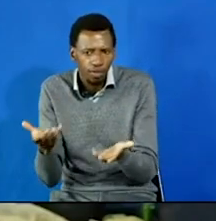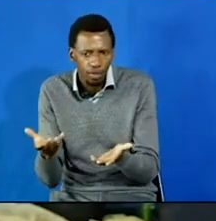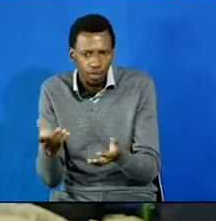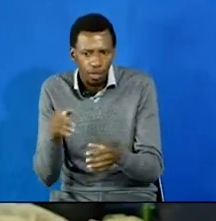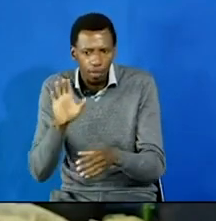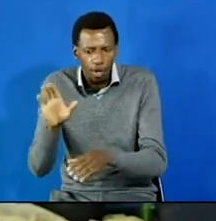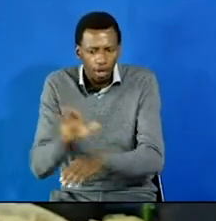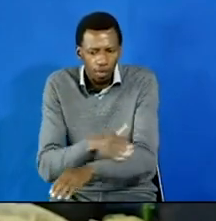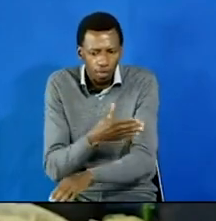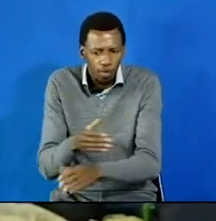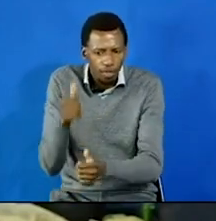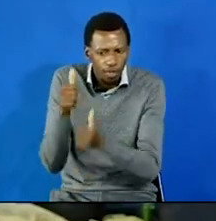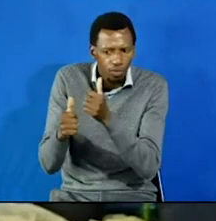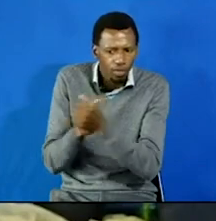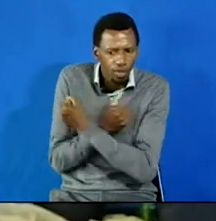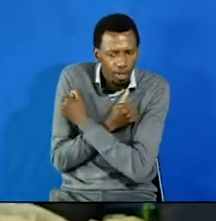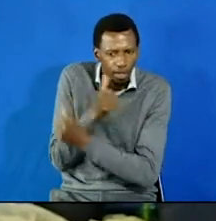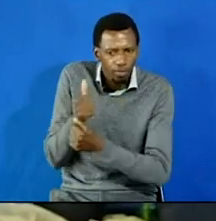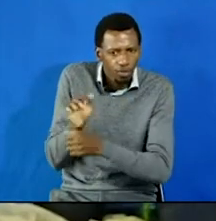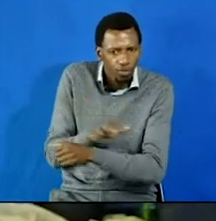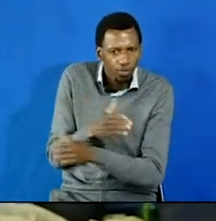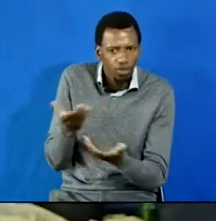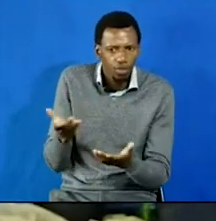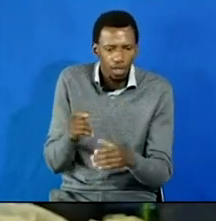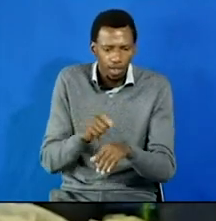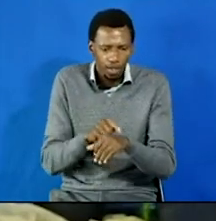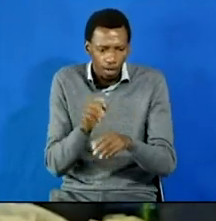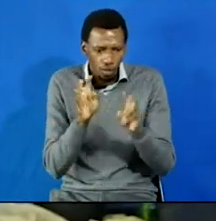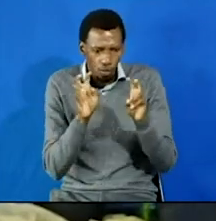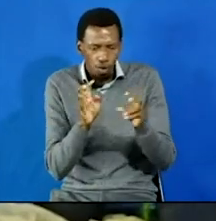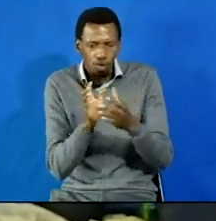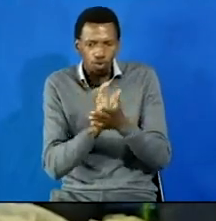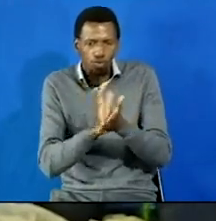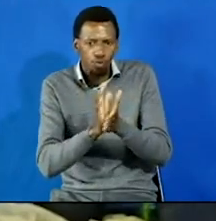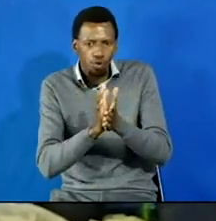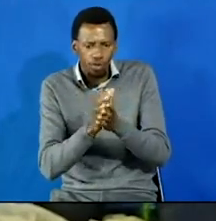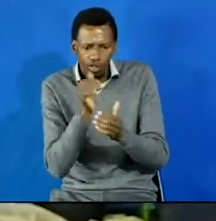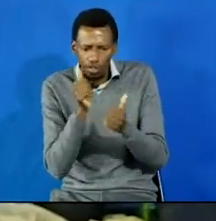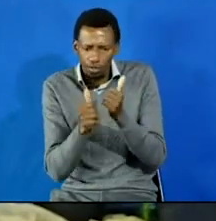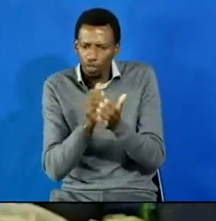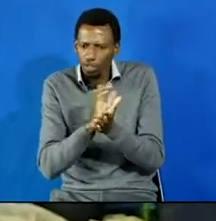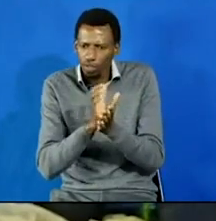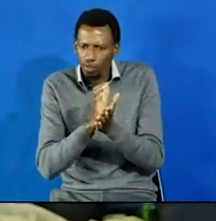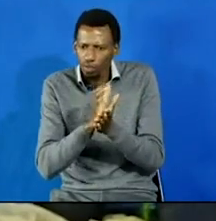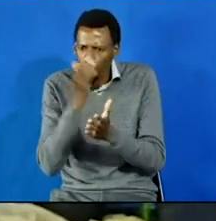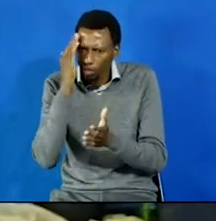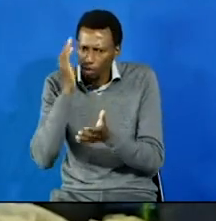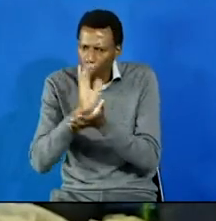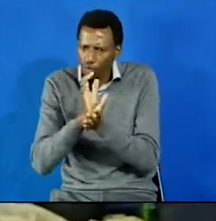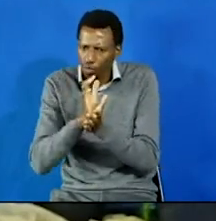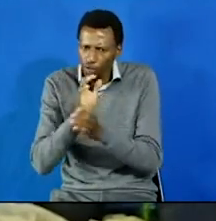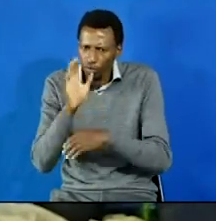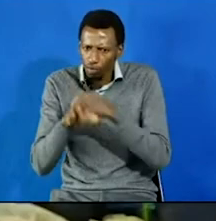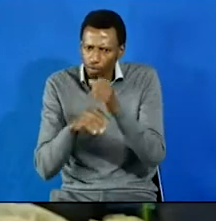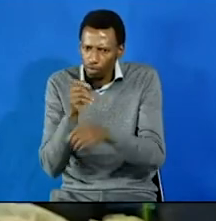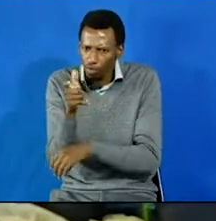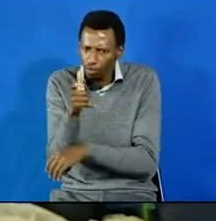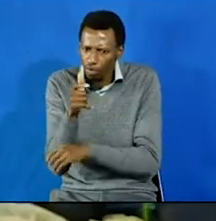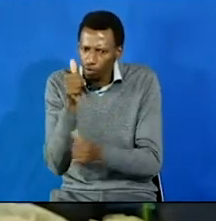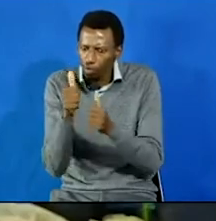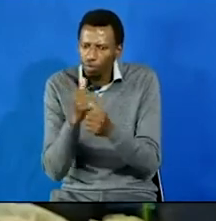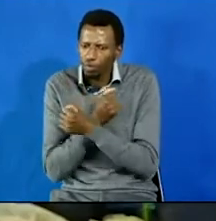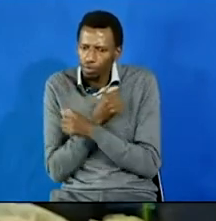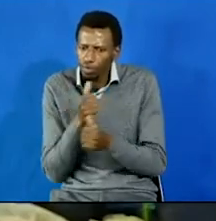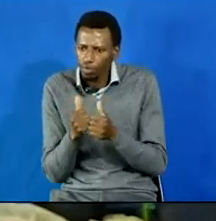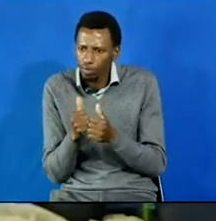music do you listen to? When you watch movies, what type of movies do you watch? When you eat,